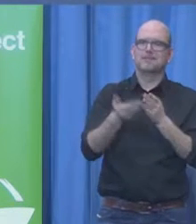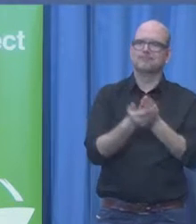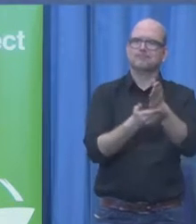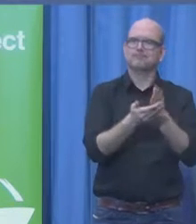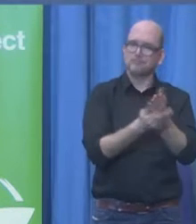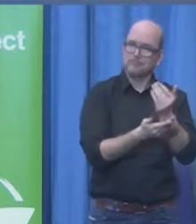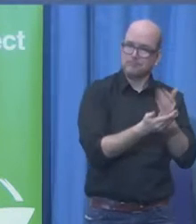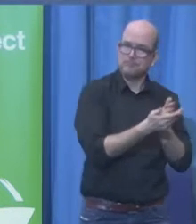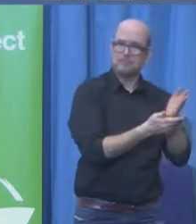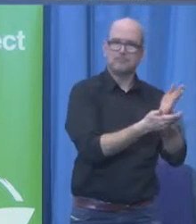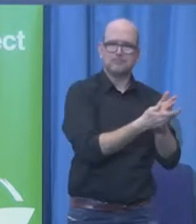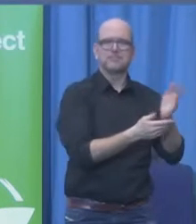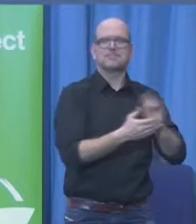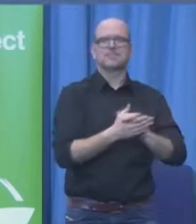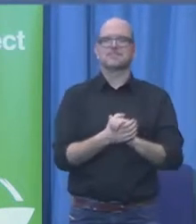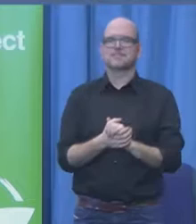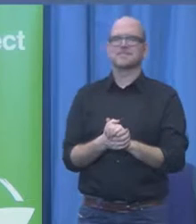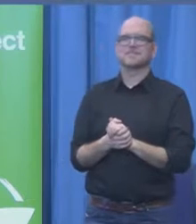tool.